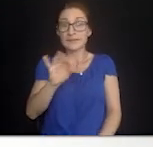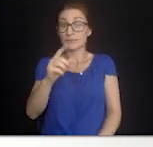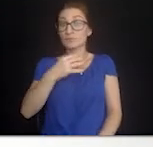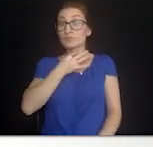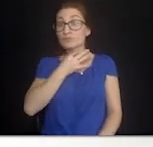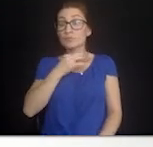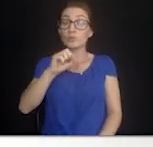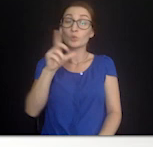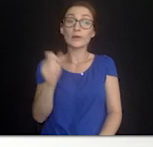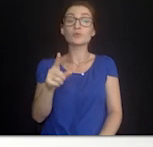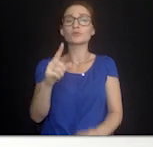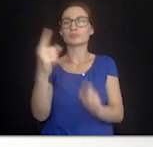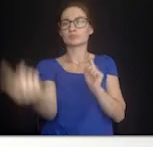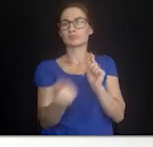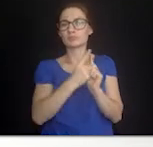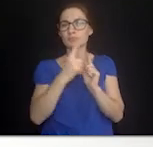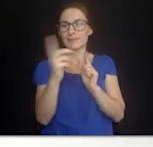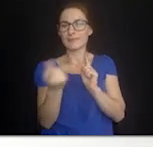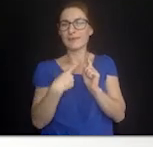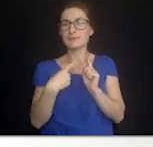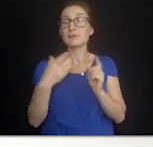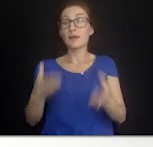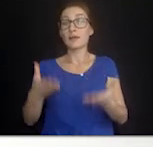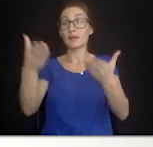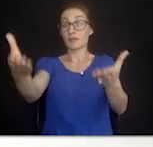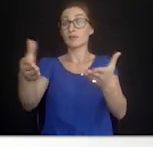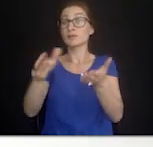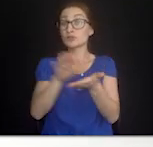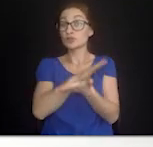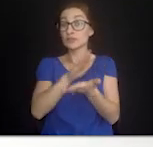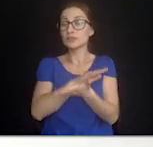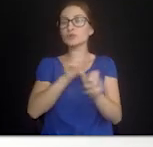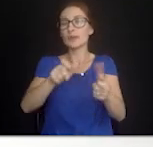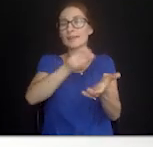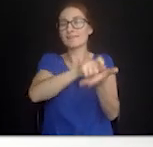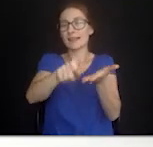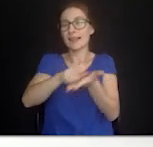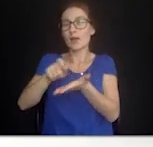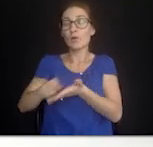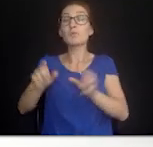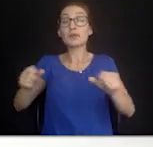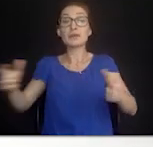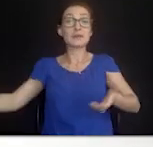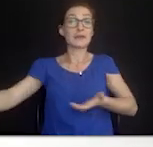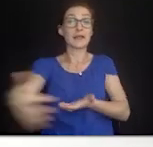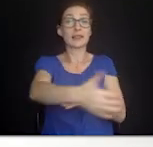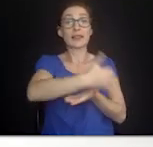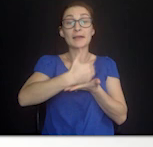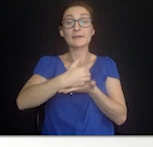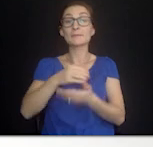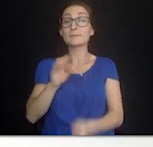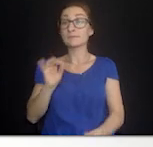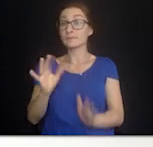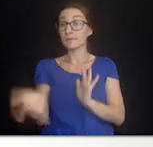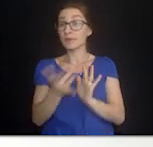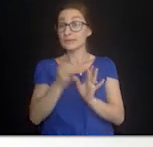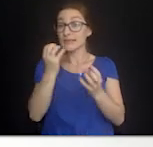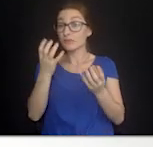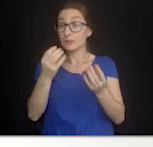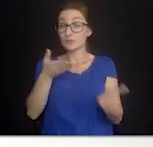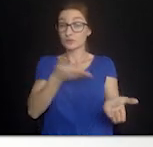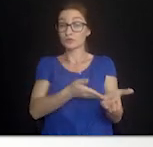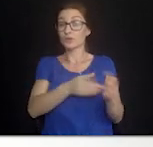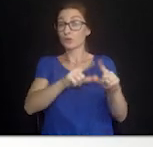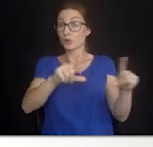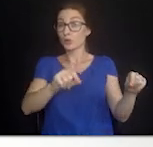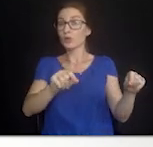out those sheets for everyone to fill out. Be happy to collect them. And if you put your contact information, I will be happy